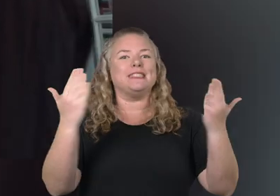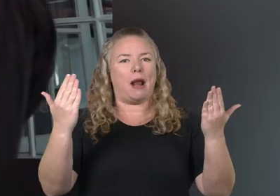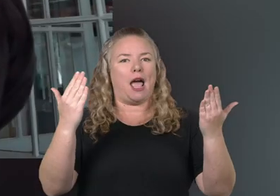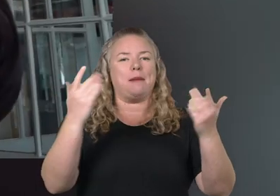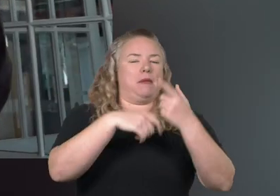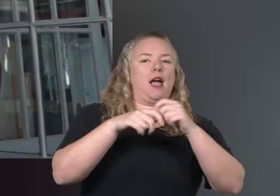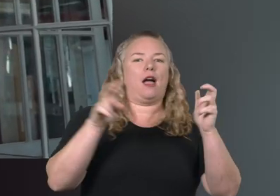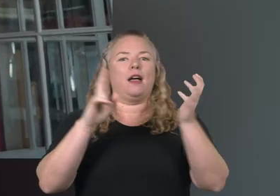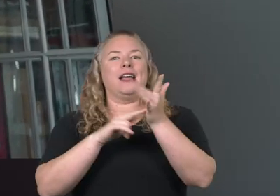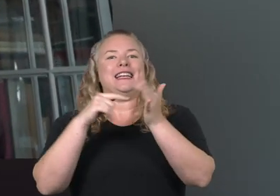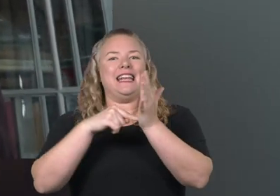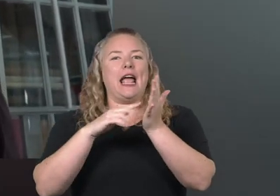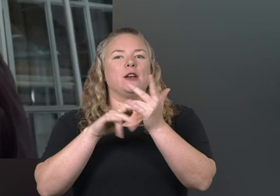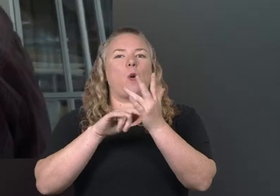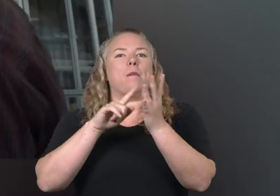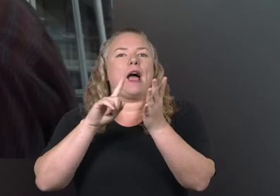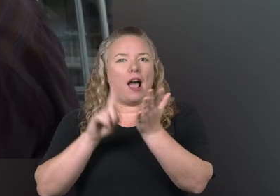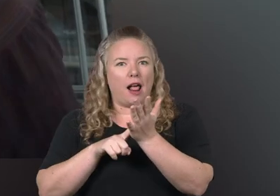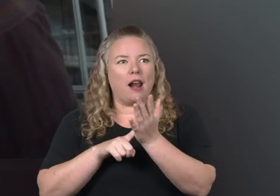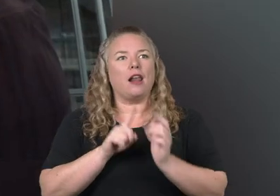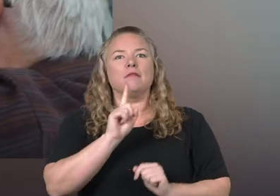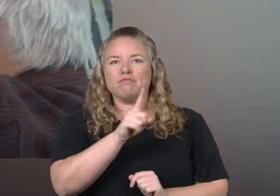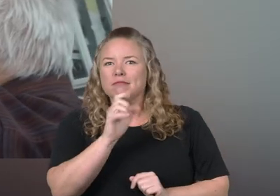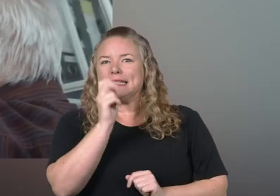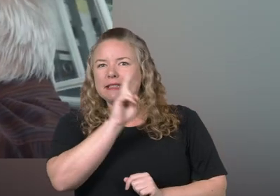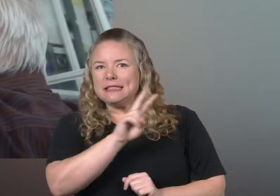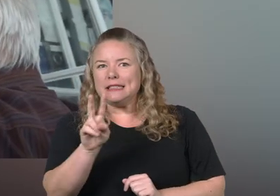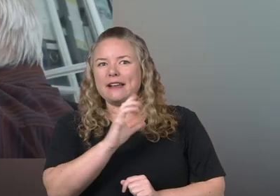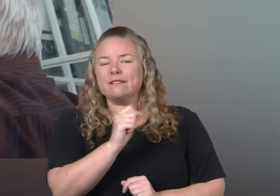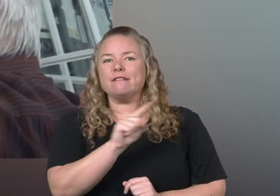So we've got here. We've got